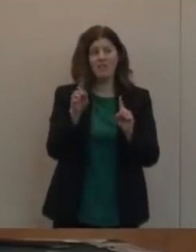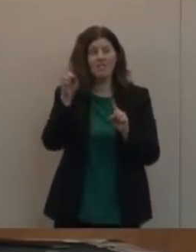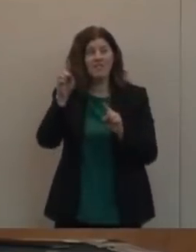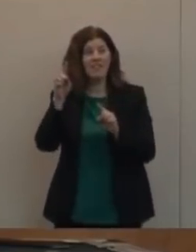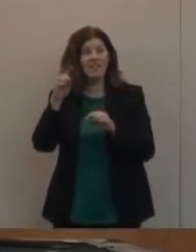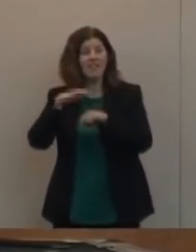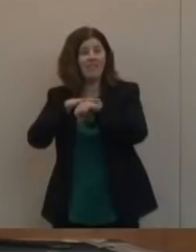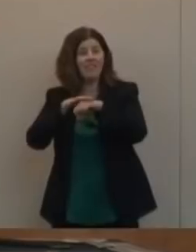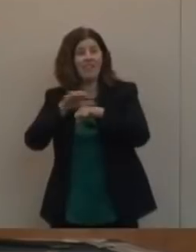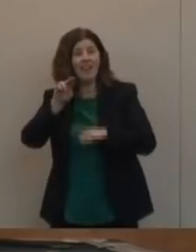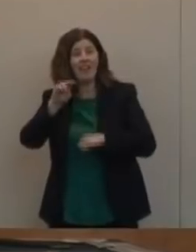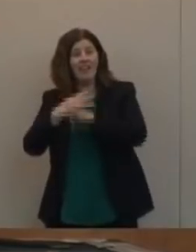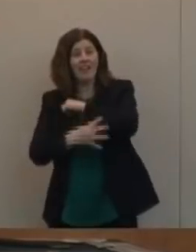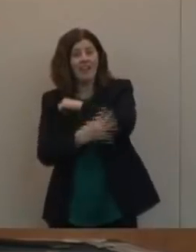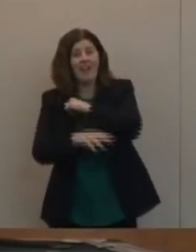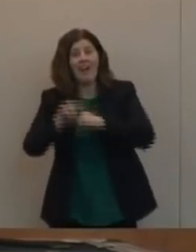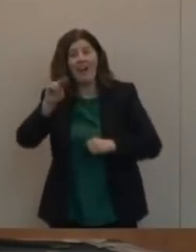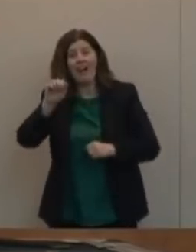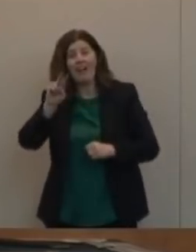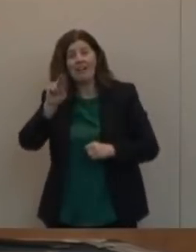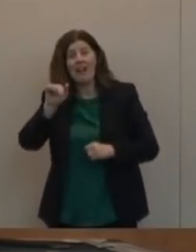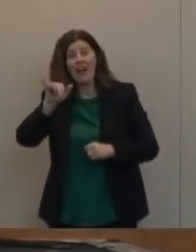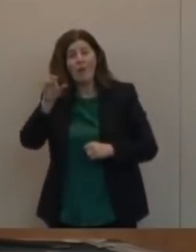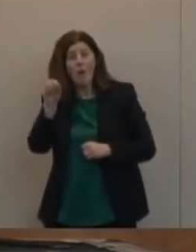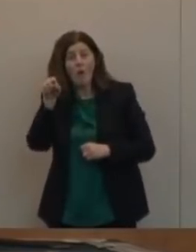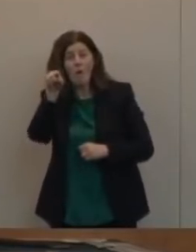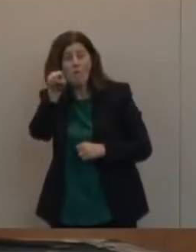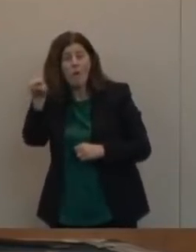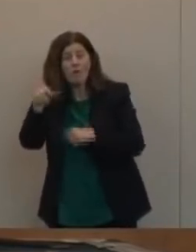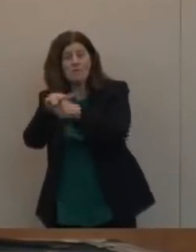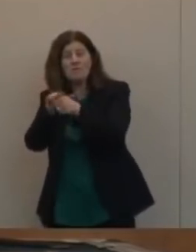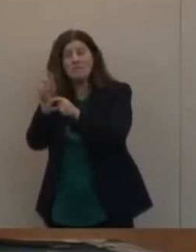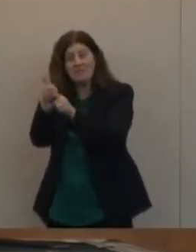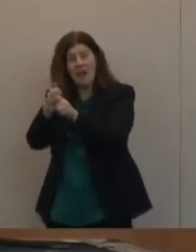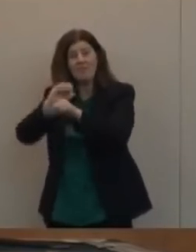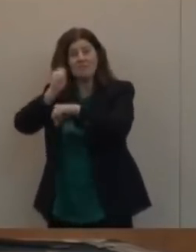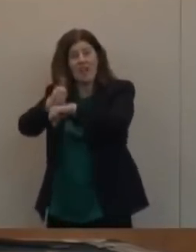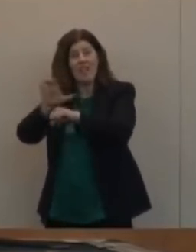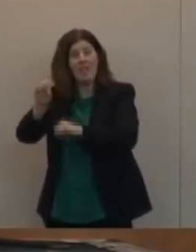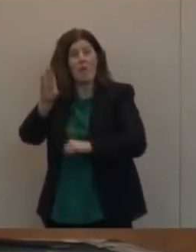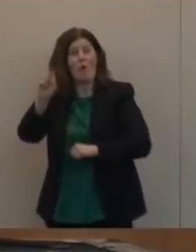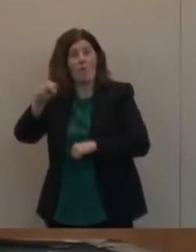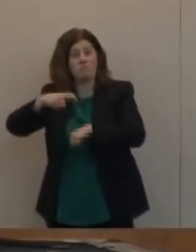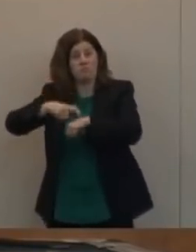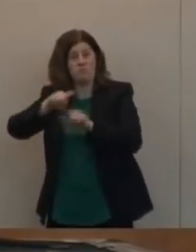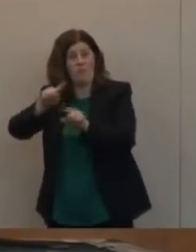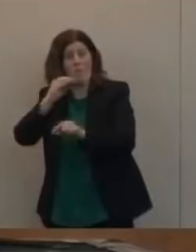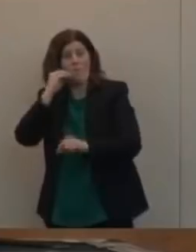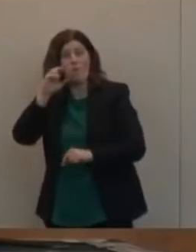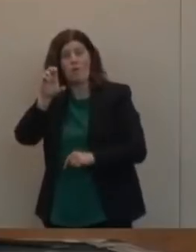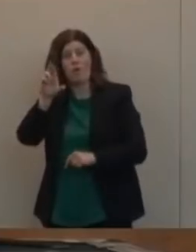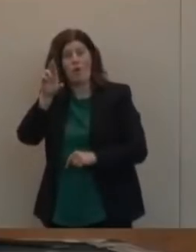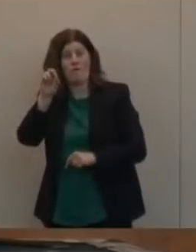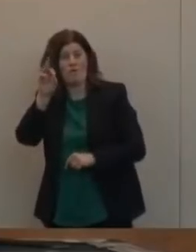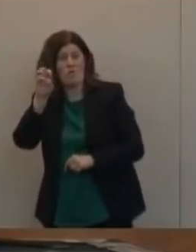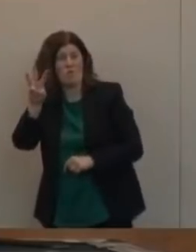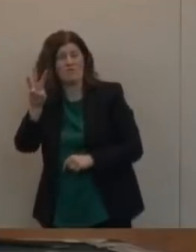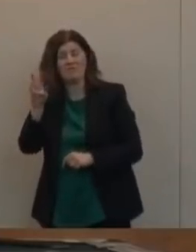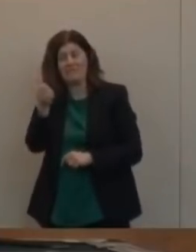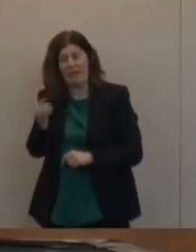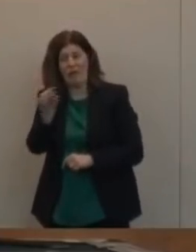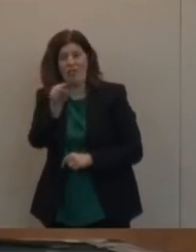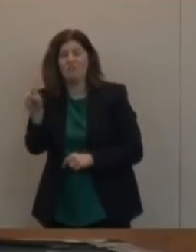Navajo Nation, and in fact, many of our sovereign nations have imposed their own curfews. And so it is